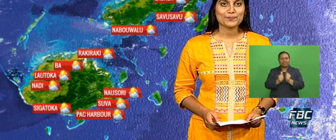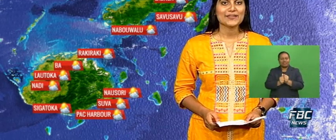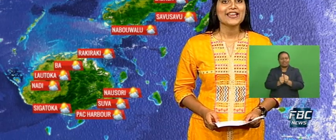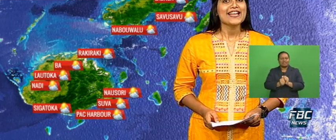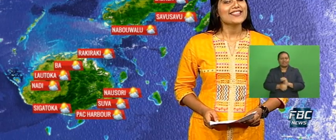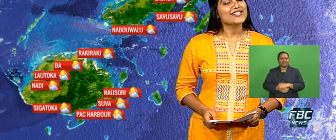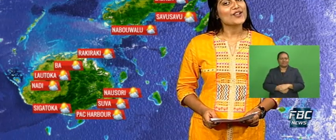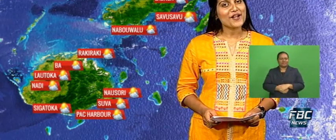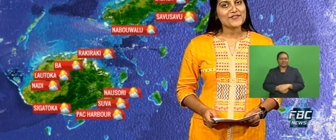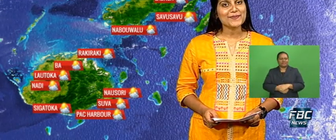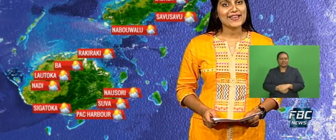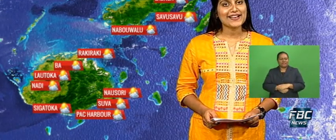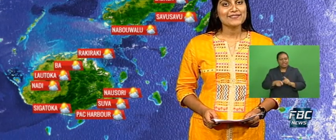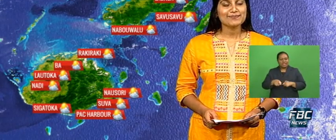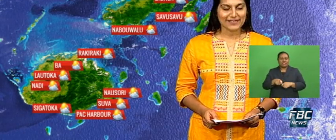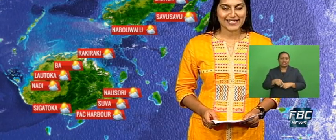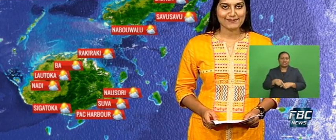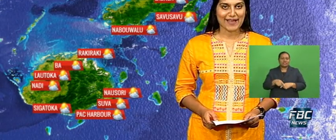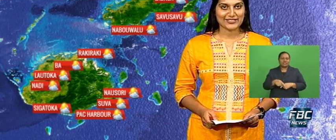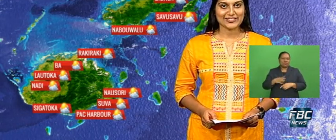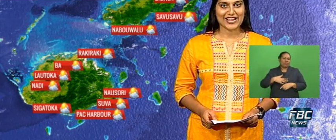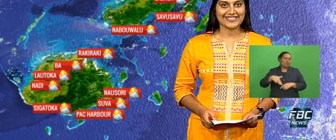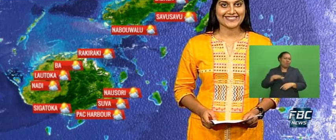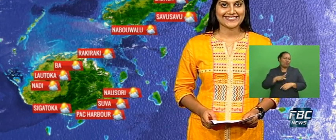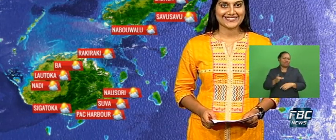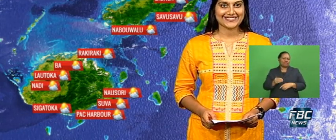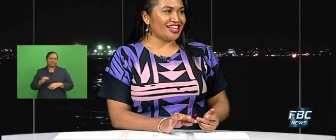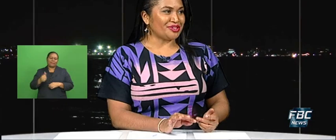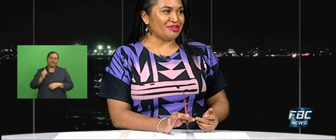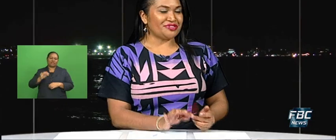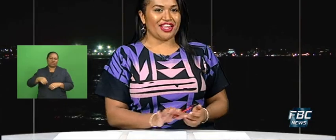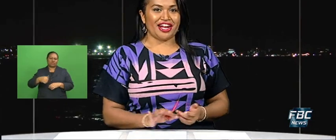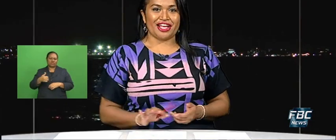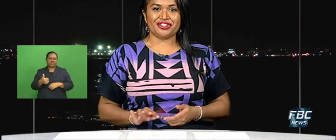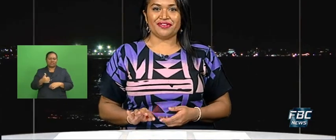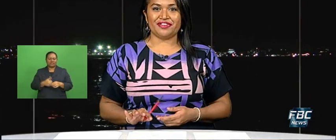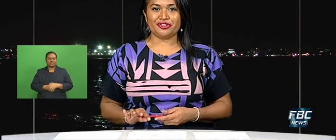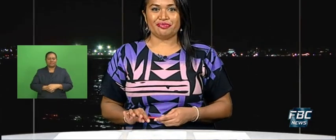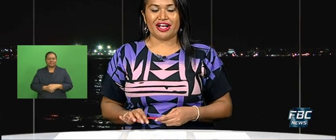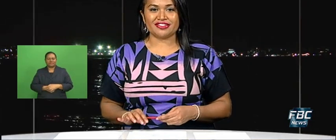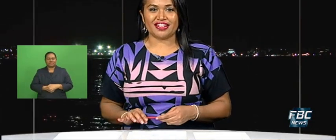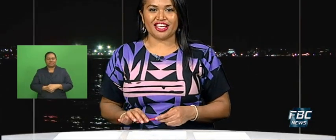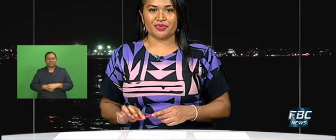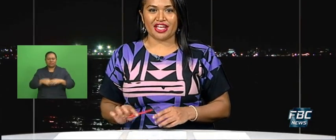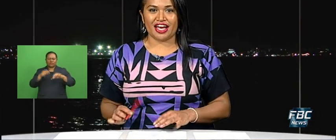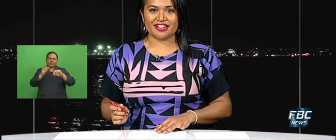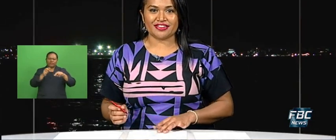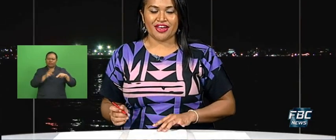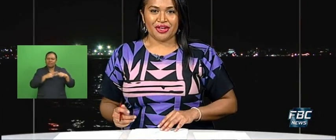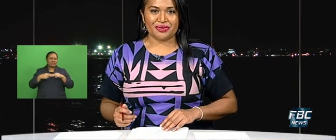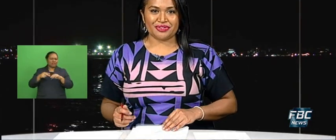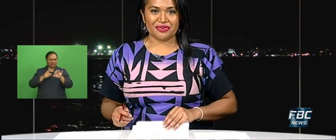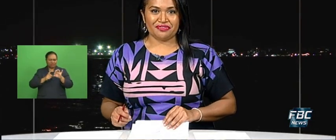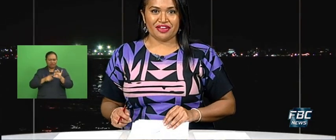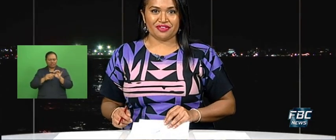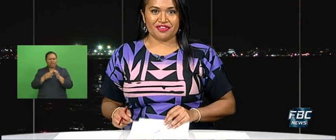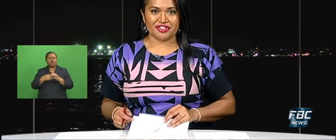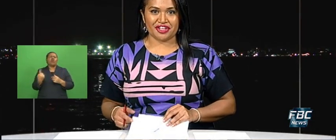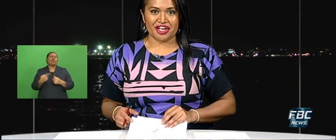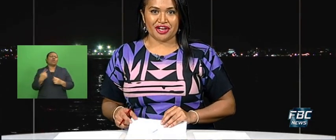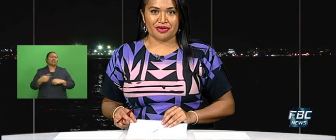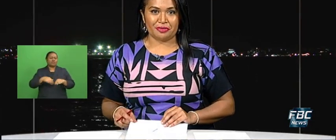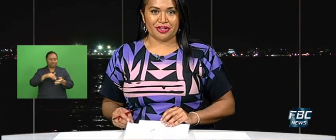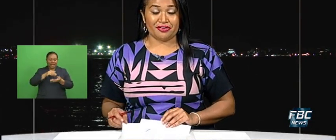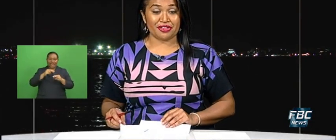warm. That's all from here. It's back to Jackie. Thanks so much for that, Angie. In Fijian Pulse tonight, we ask, who is your favorite